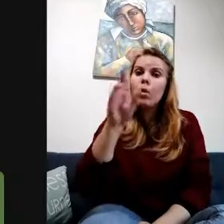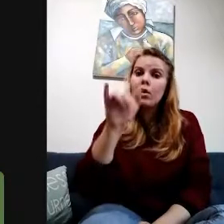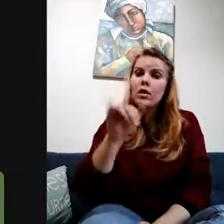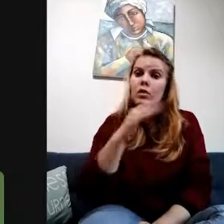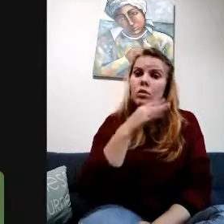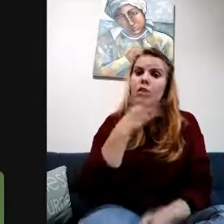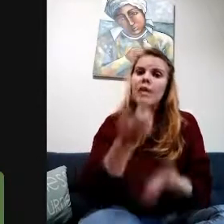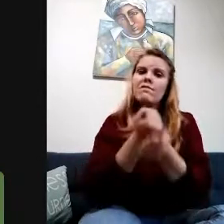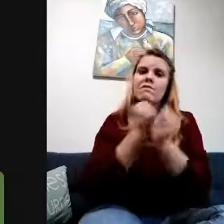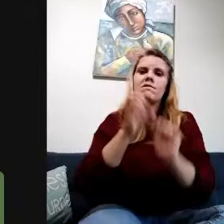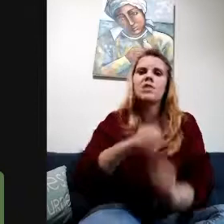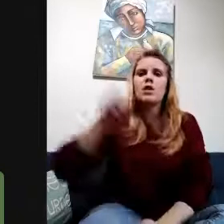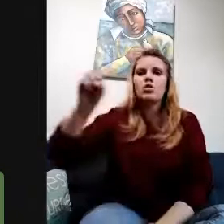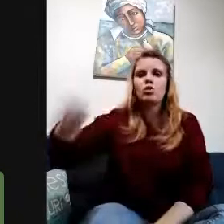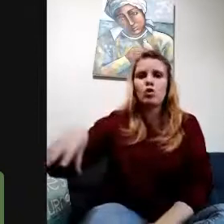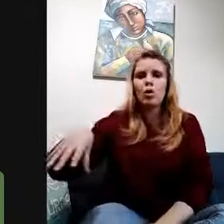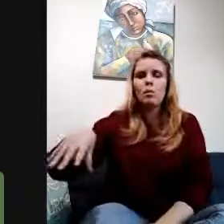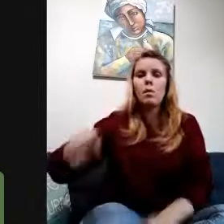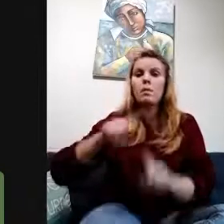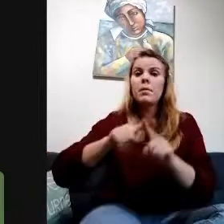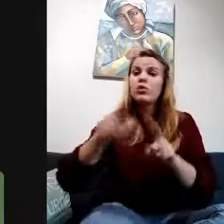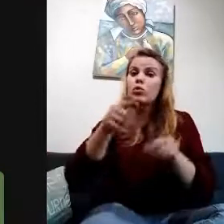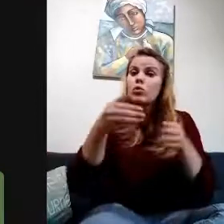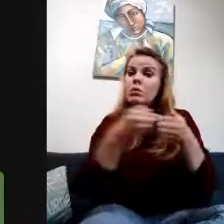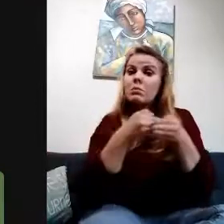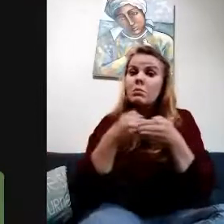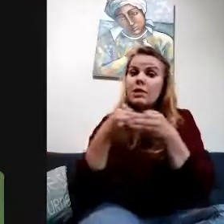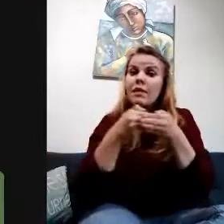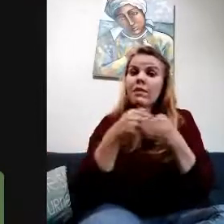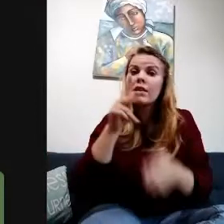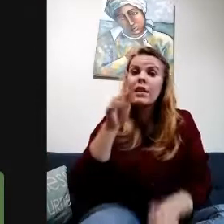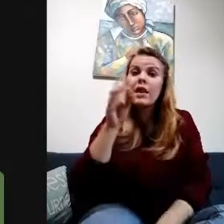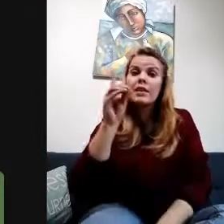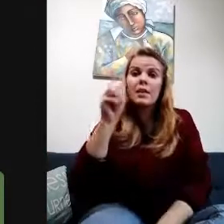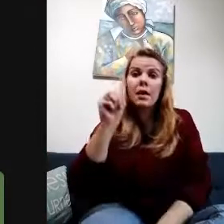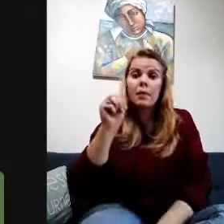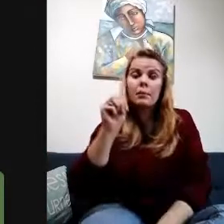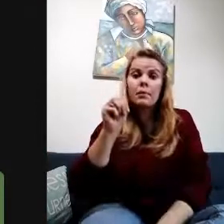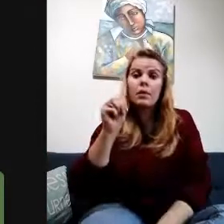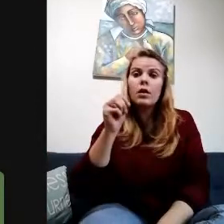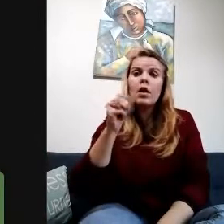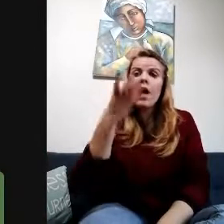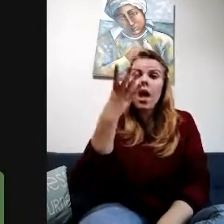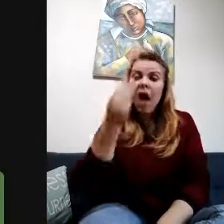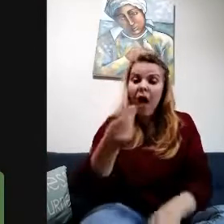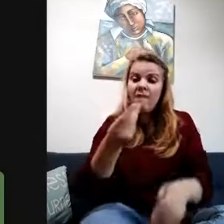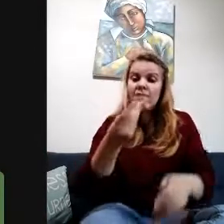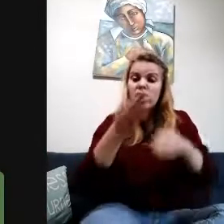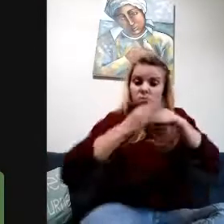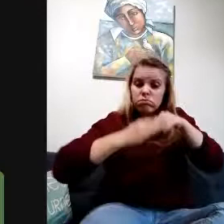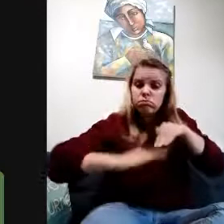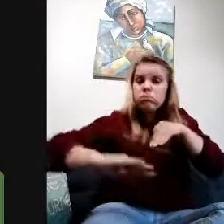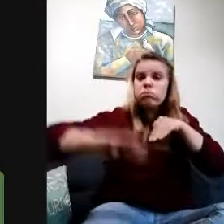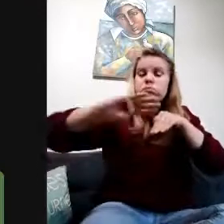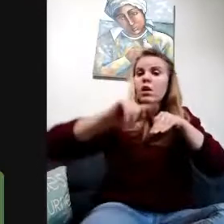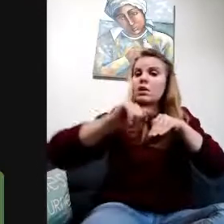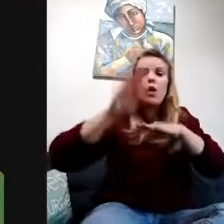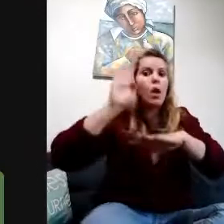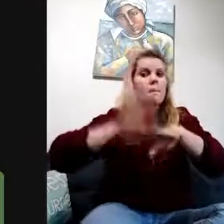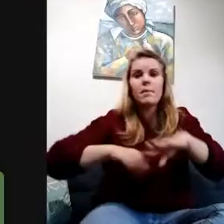there. So beware at KDM, the unmarked ditches, which is not a penalty area then.